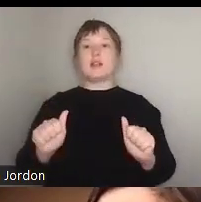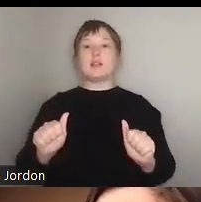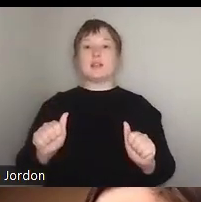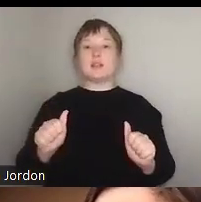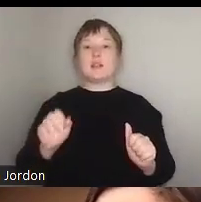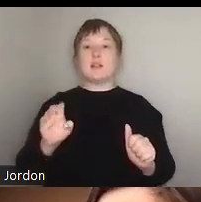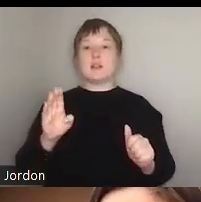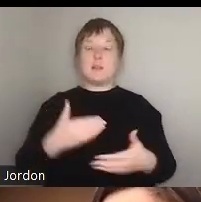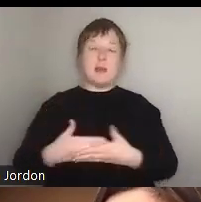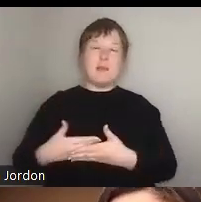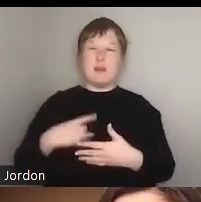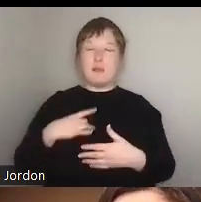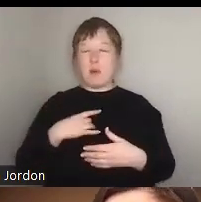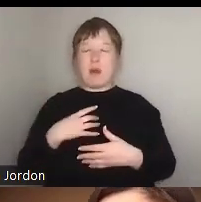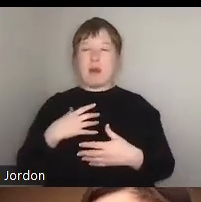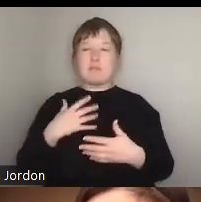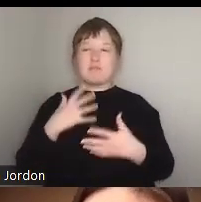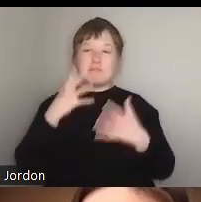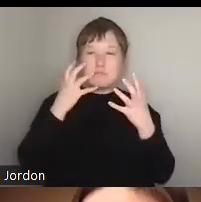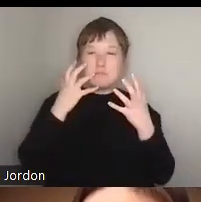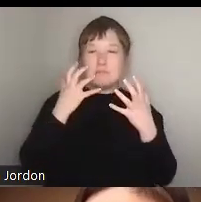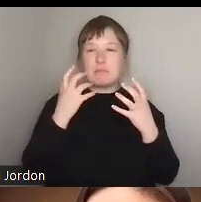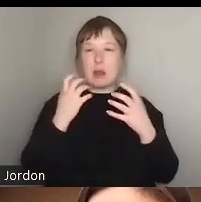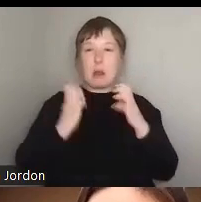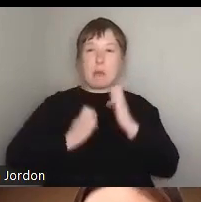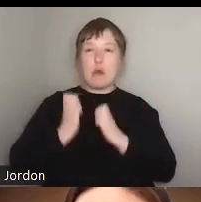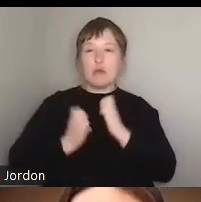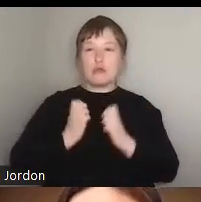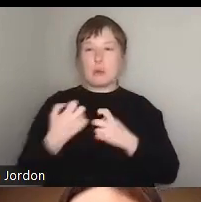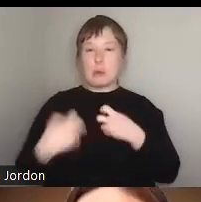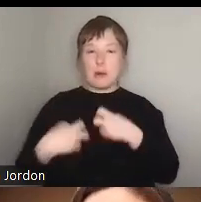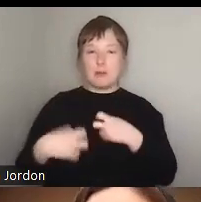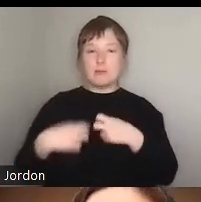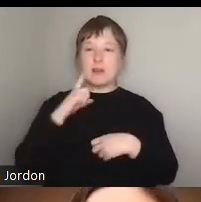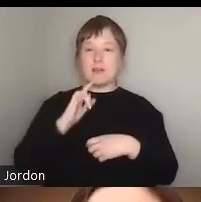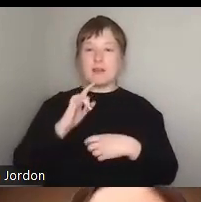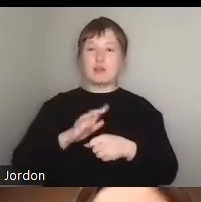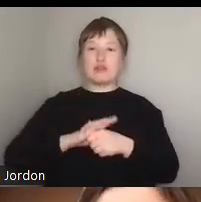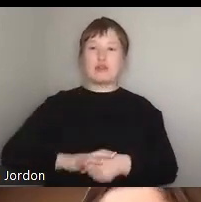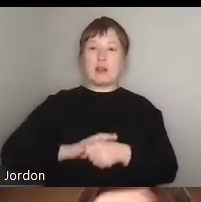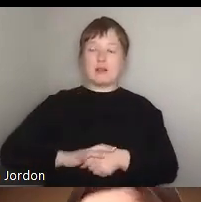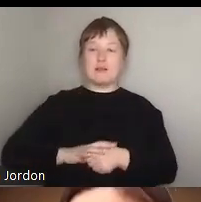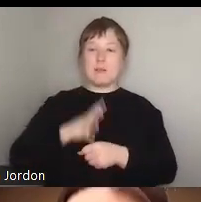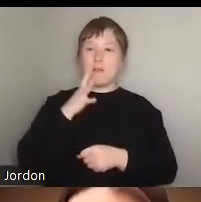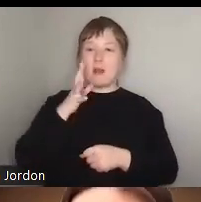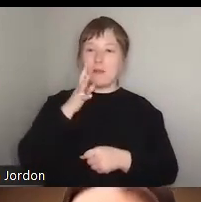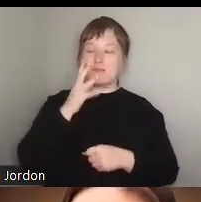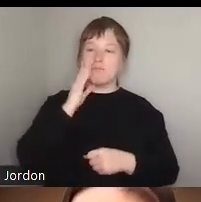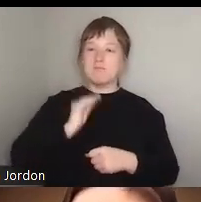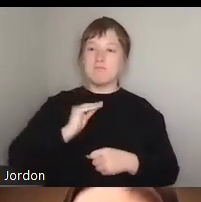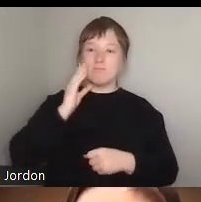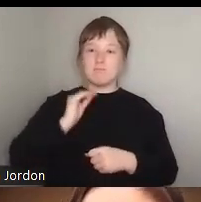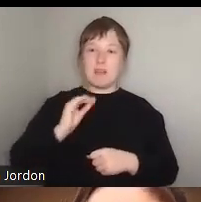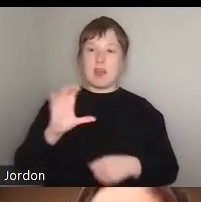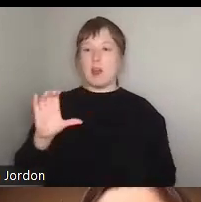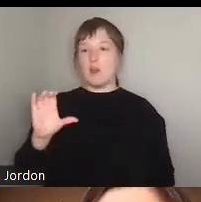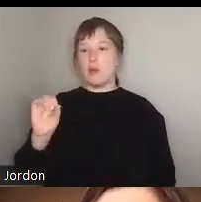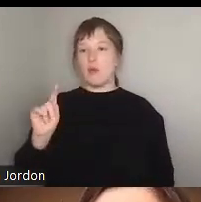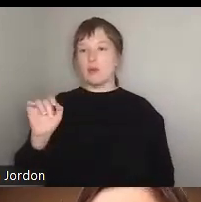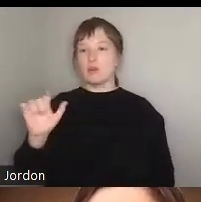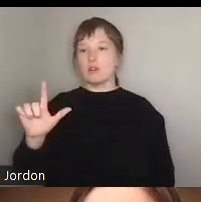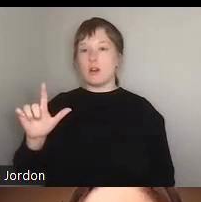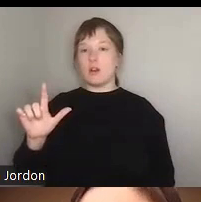fussiness. They can have other sort of like emotional problems because the stress that that mother is experiencing increases those cortisol levels. And that